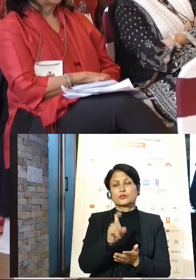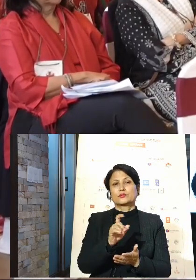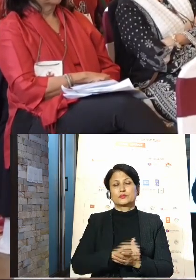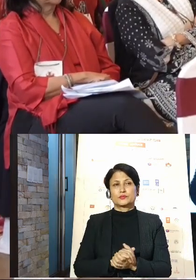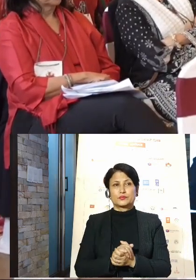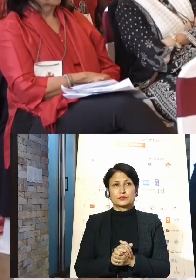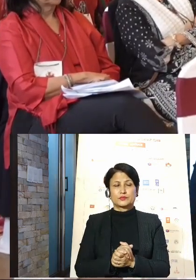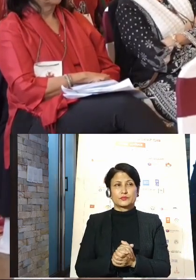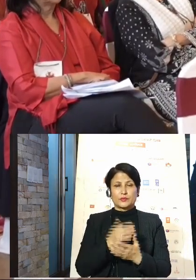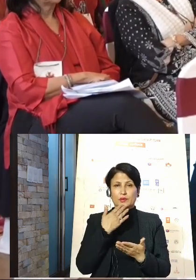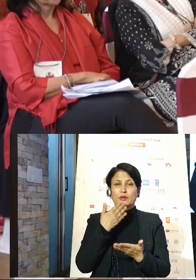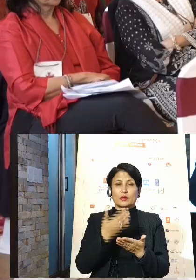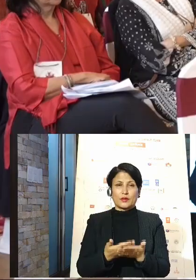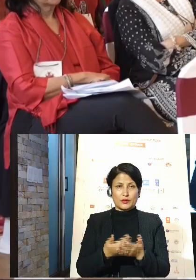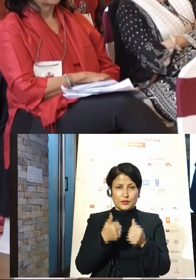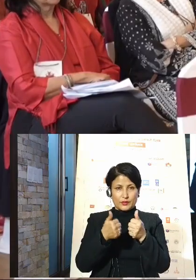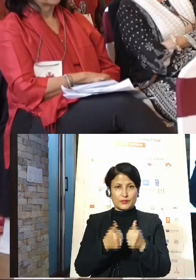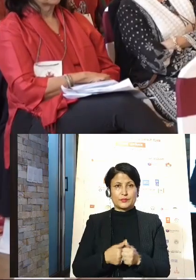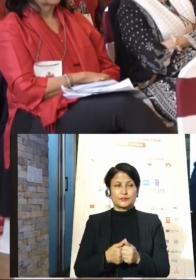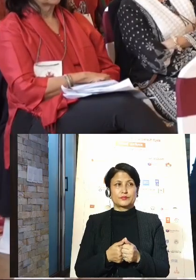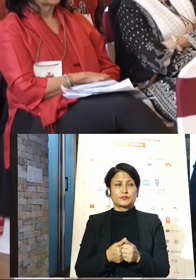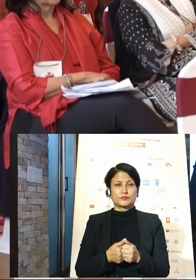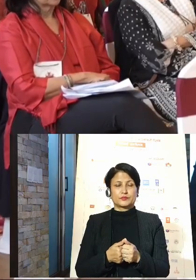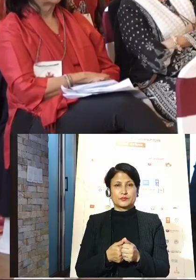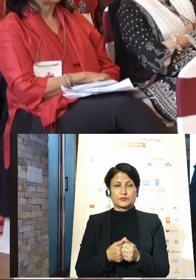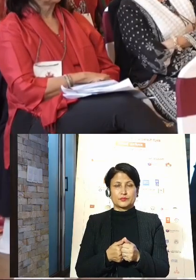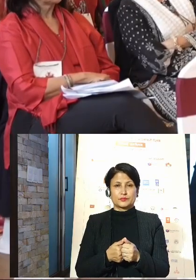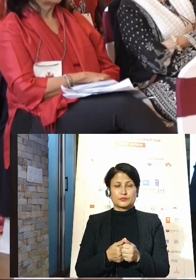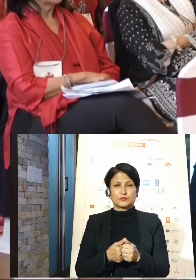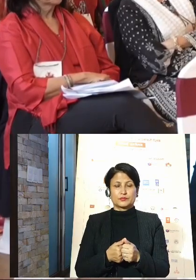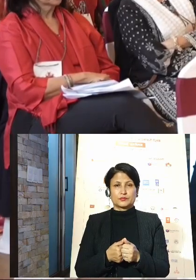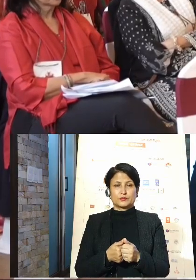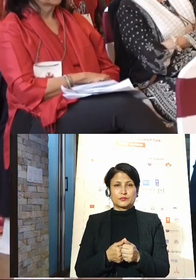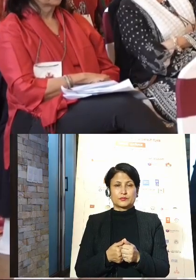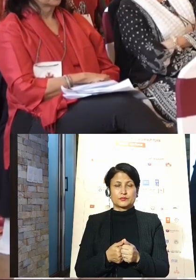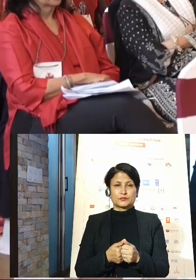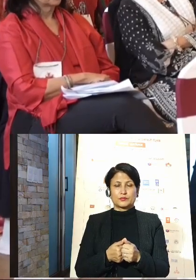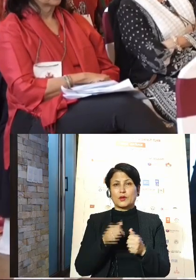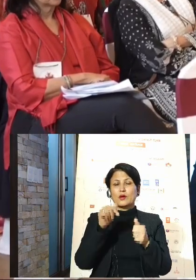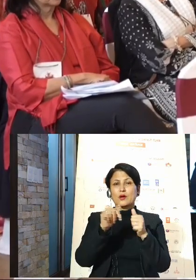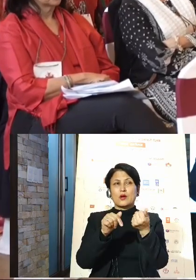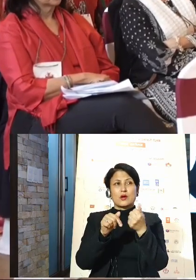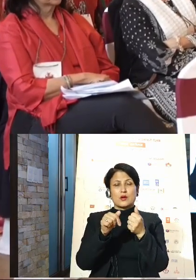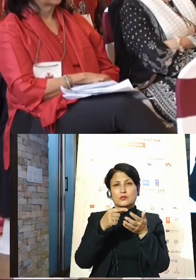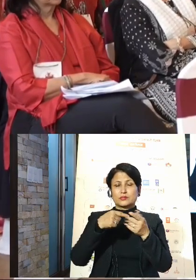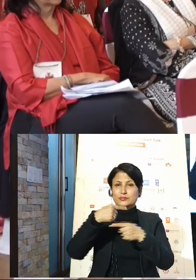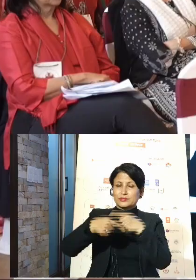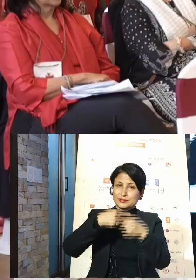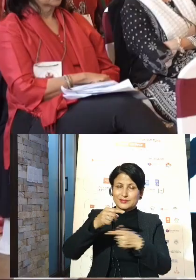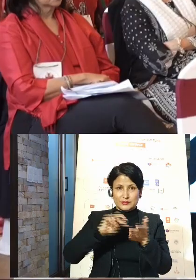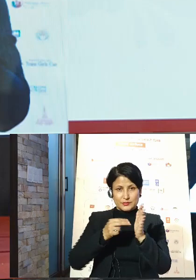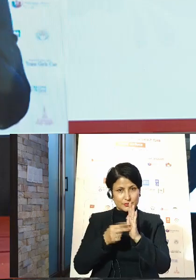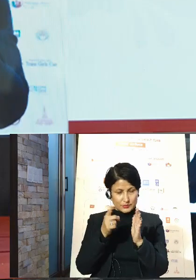Is it? Yeah, thank you. So it's a sort of ongoing project. So because you